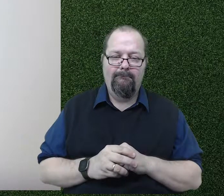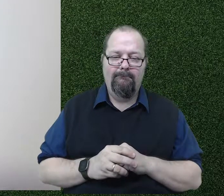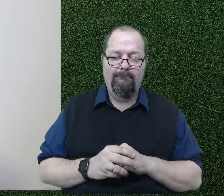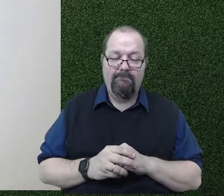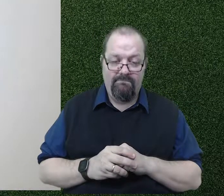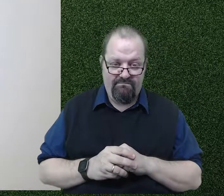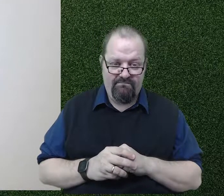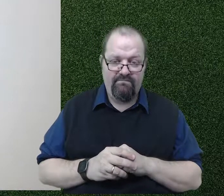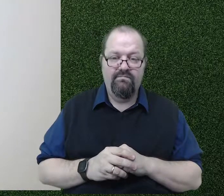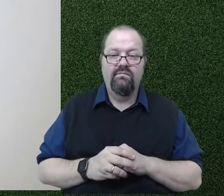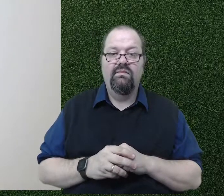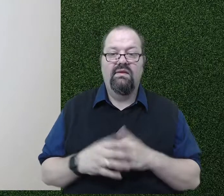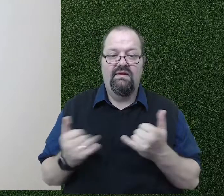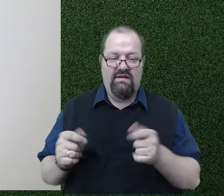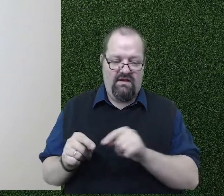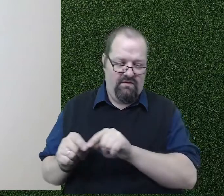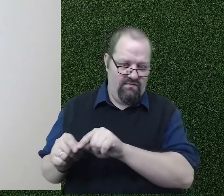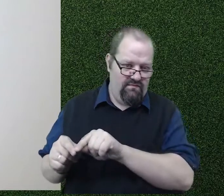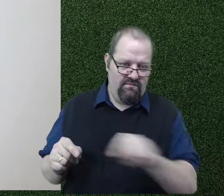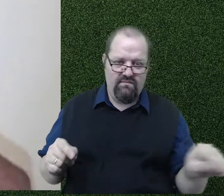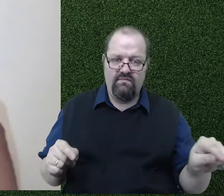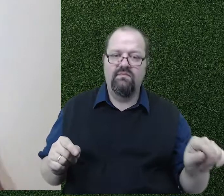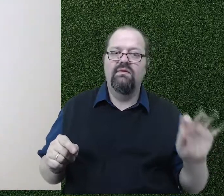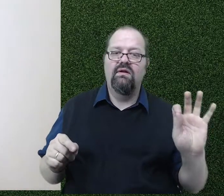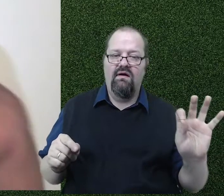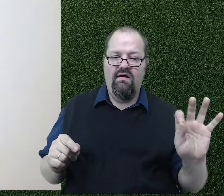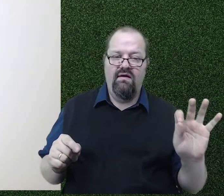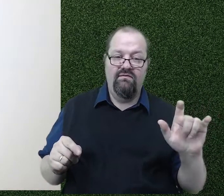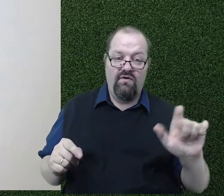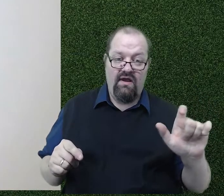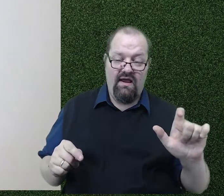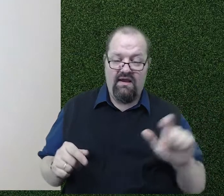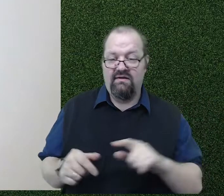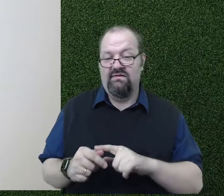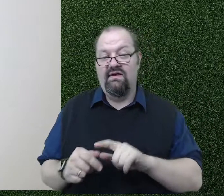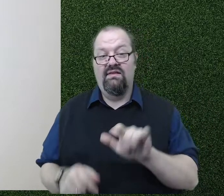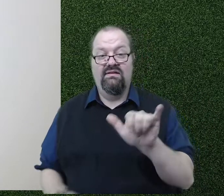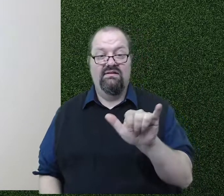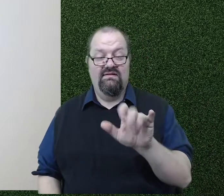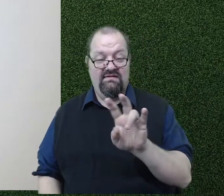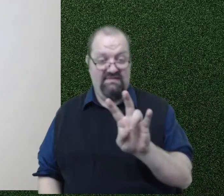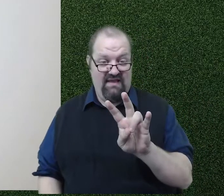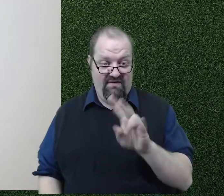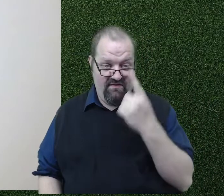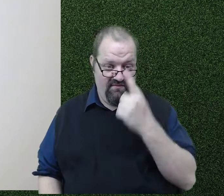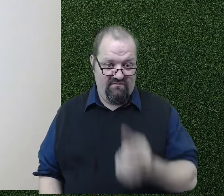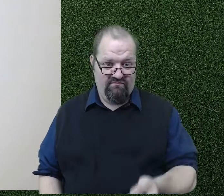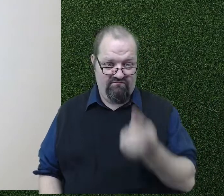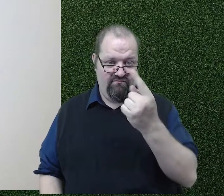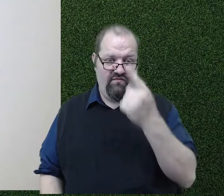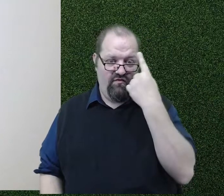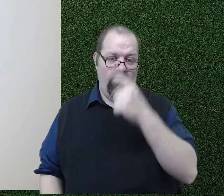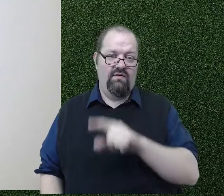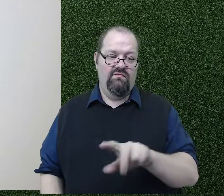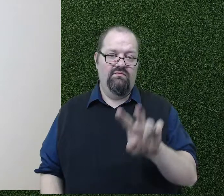So I'm going to go 9 units in the x direction and 7 units in the y direction.